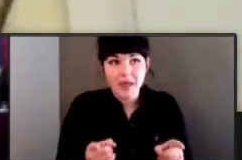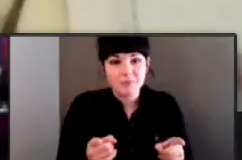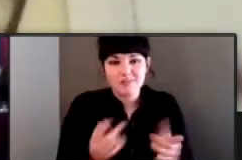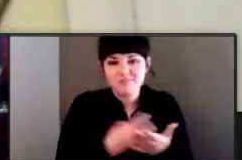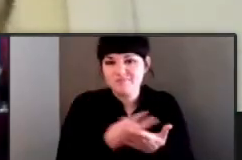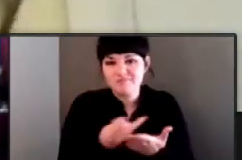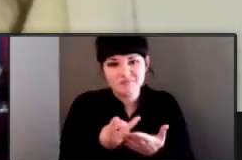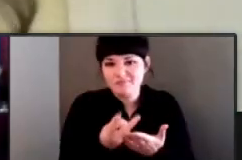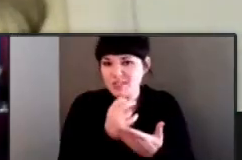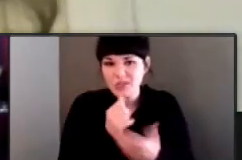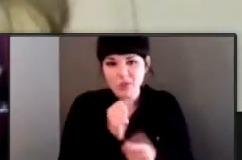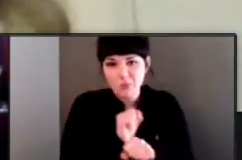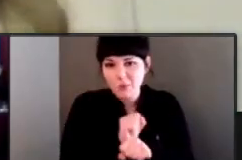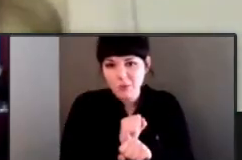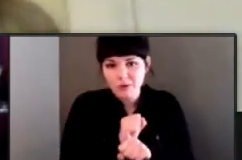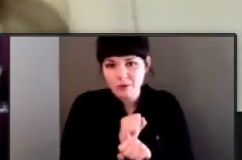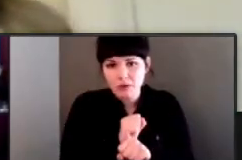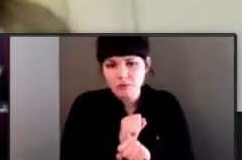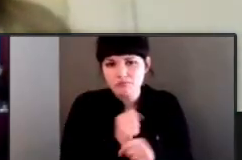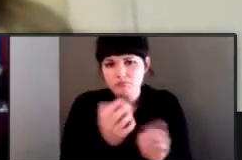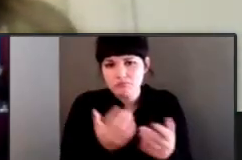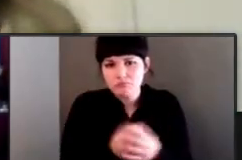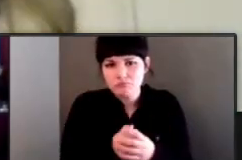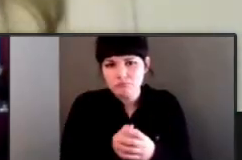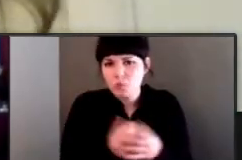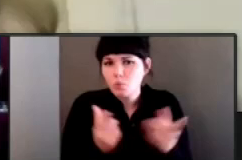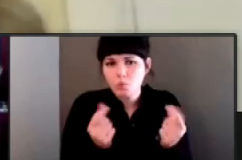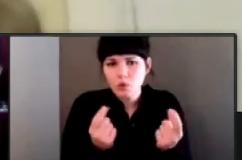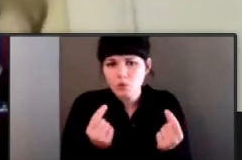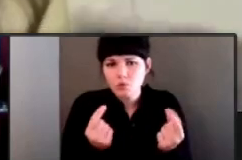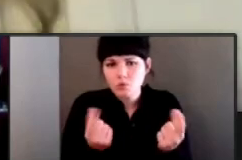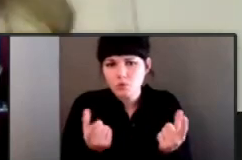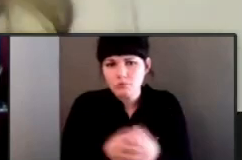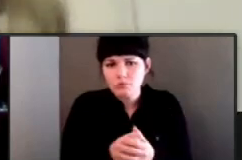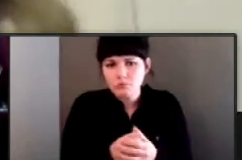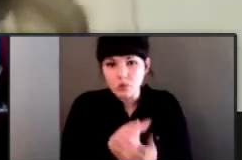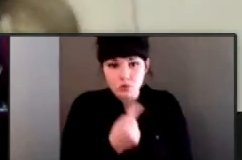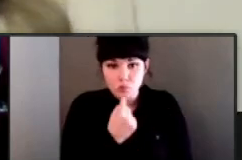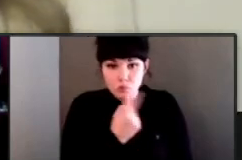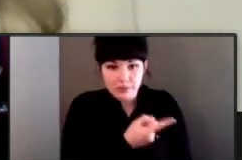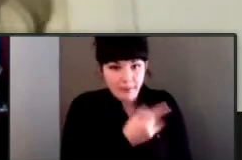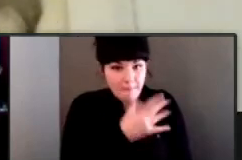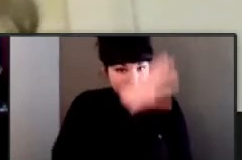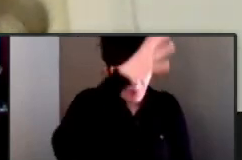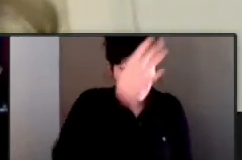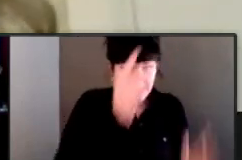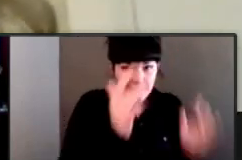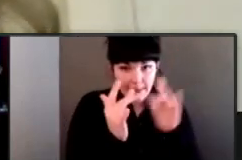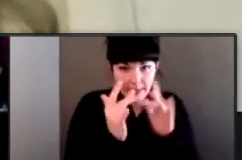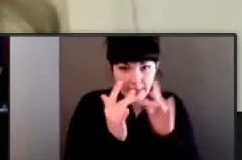do you encourage parents to reach out directly to the teacher and say, I need support?